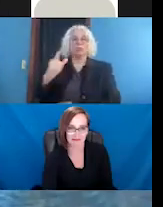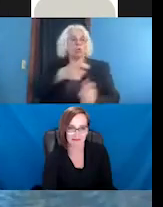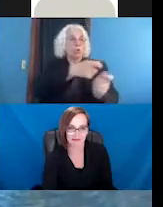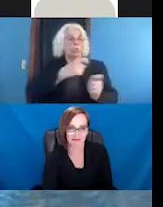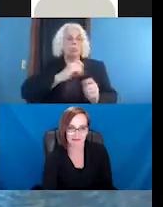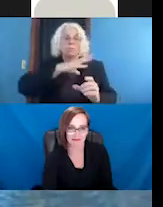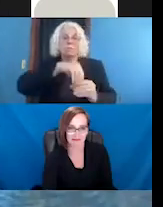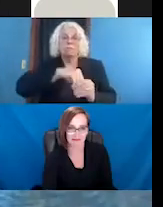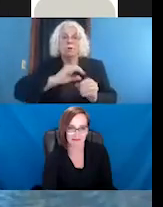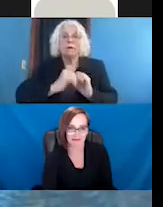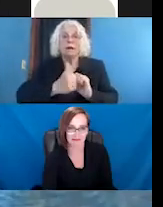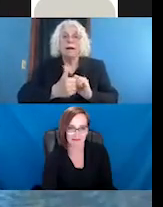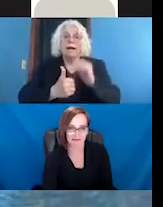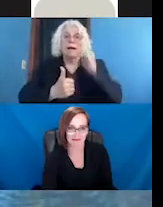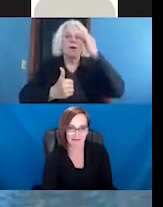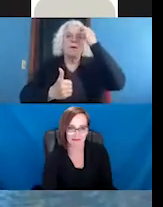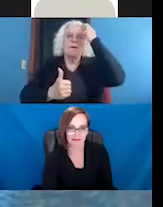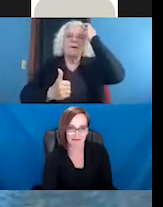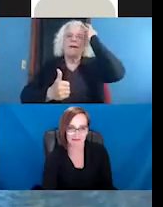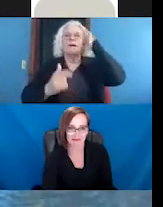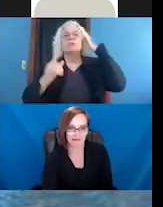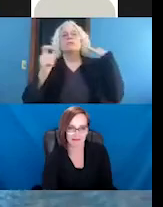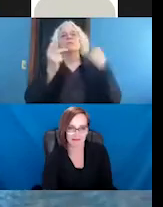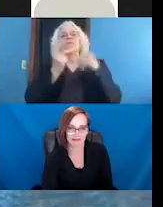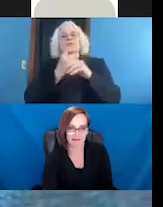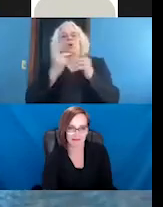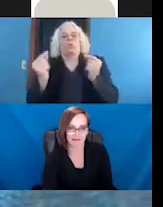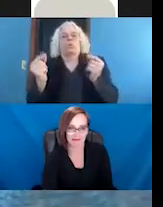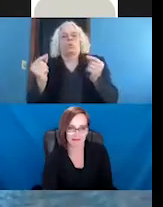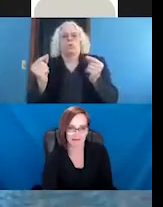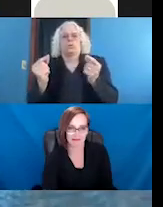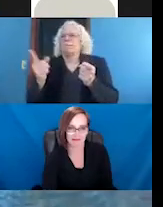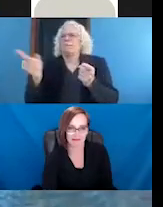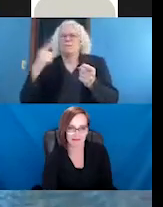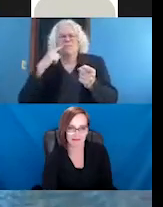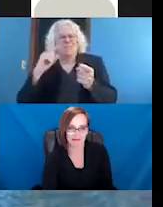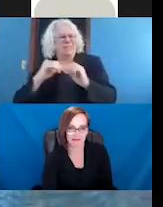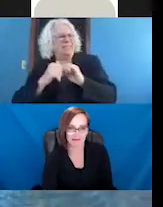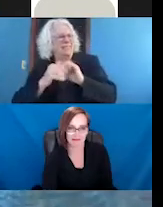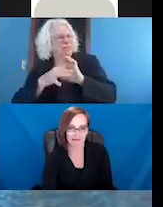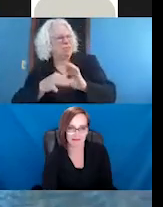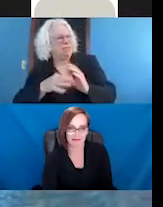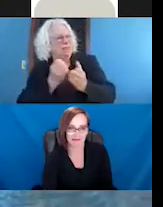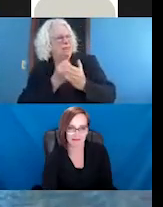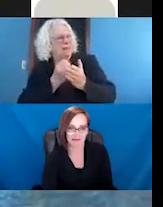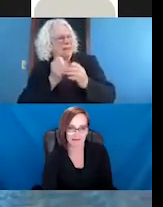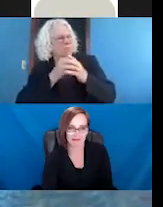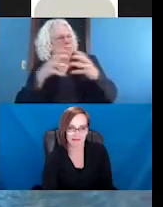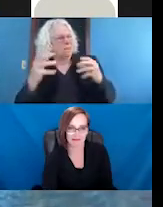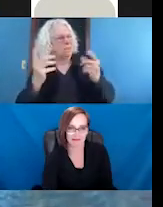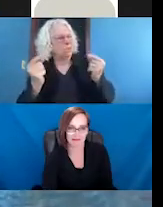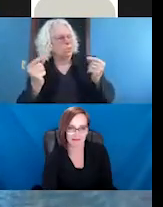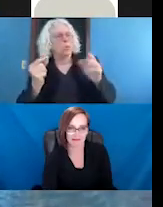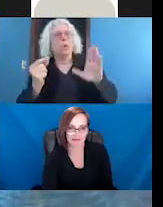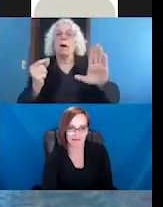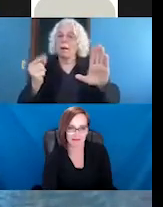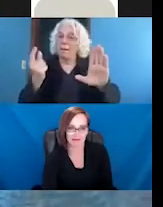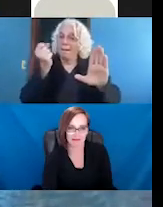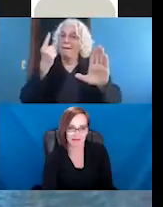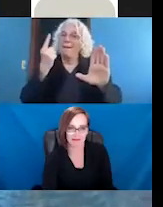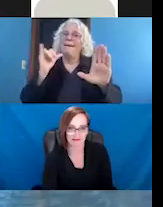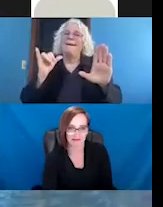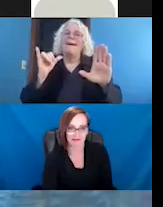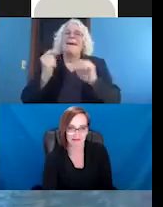need to find formal pathways, and you may say, what does this have to do with economic resilience or whatever? We need to find formal